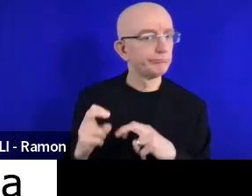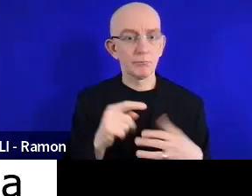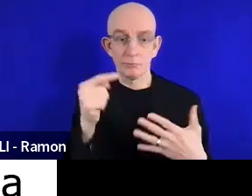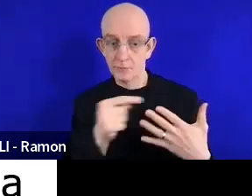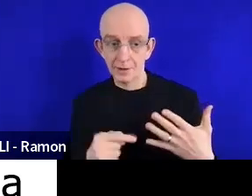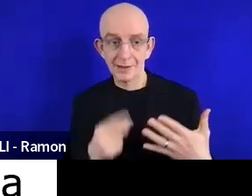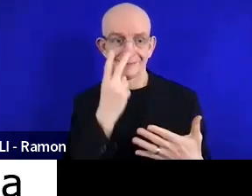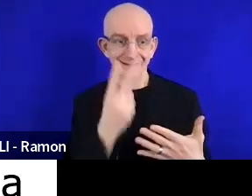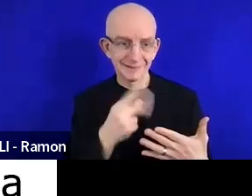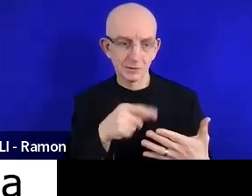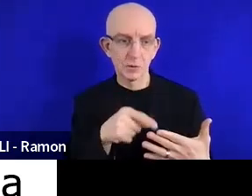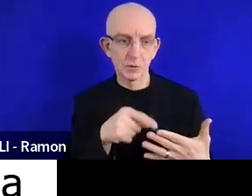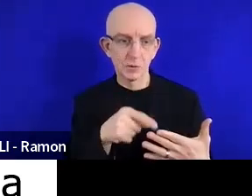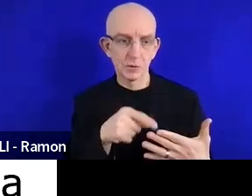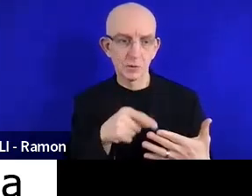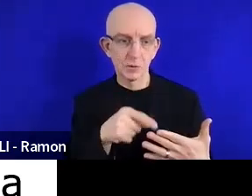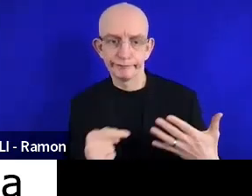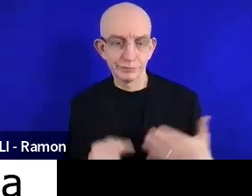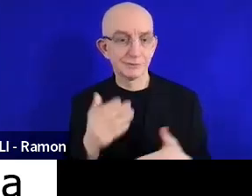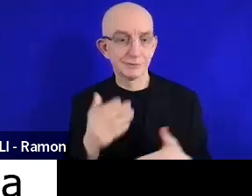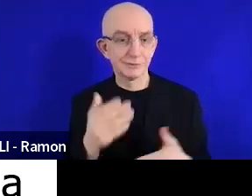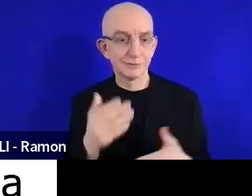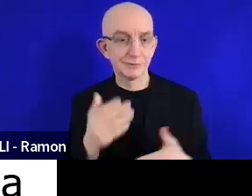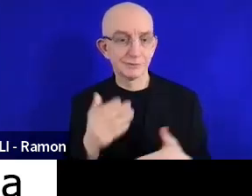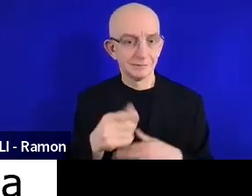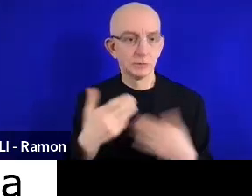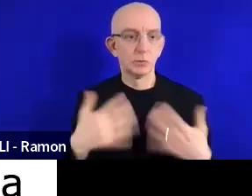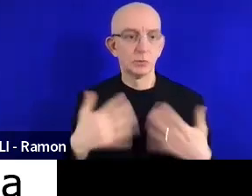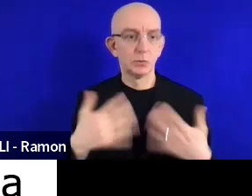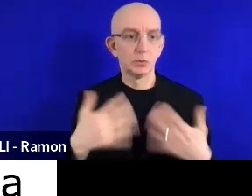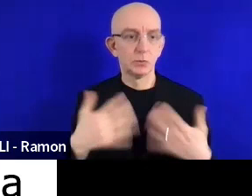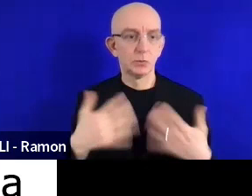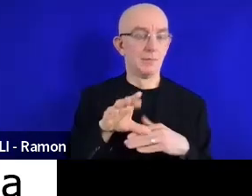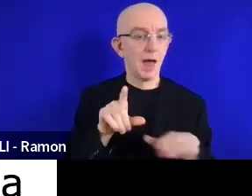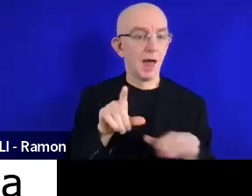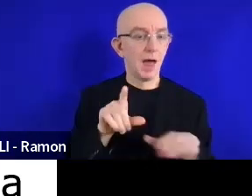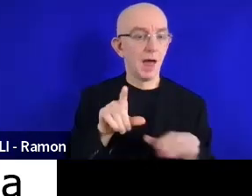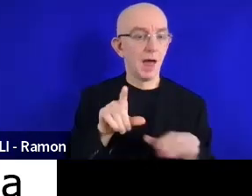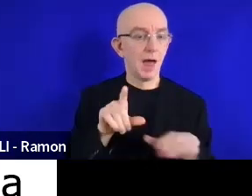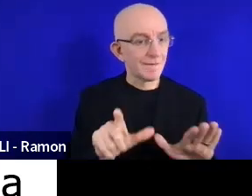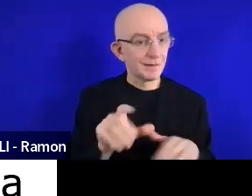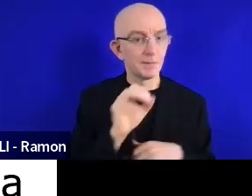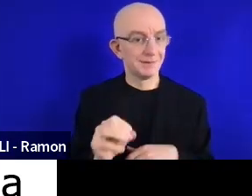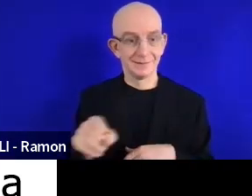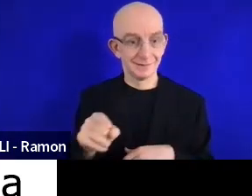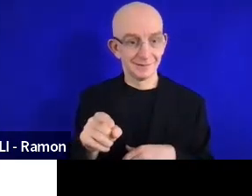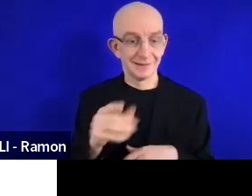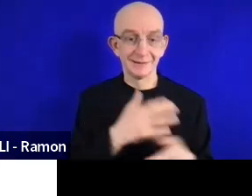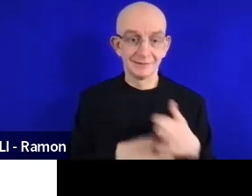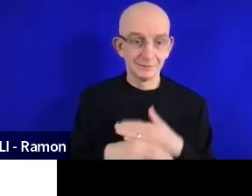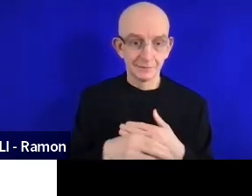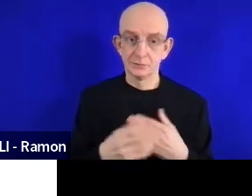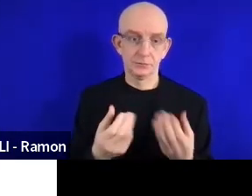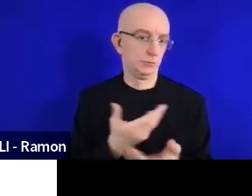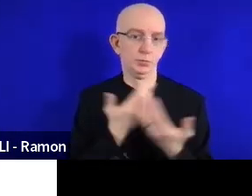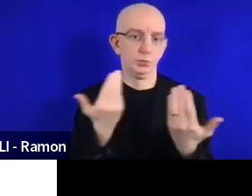about 39% among people with disabilities compared to their peers without